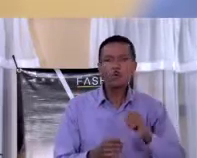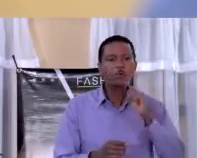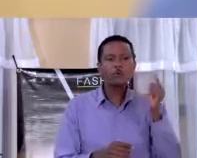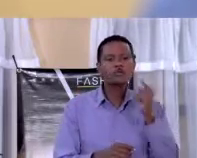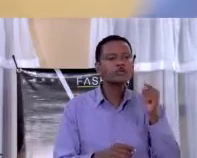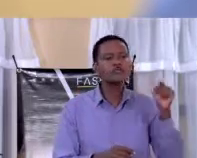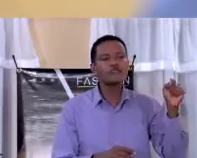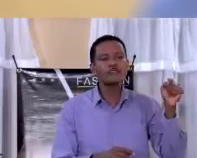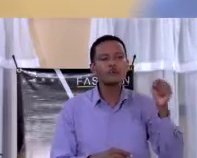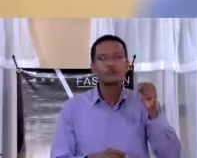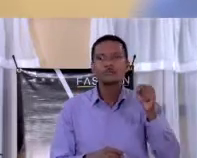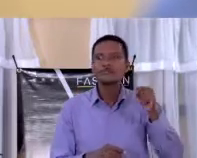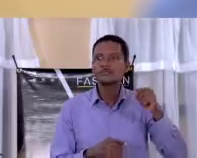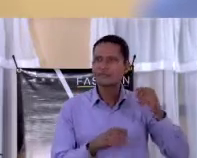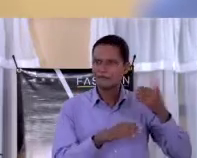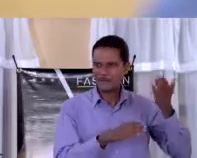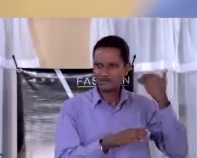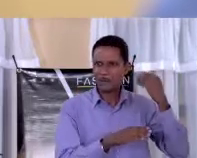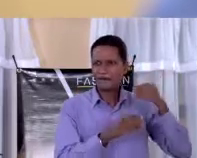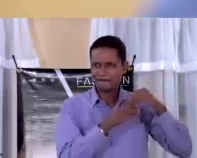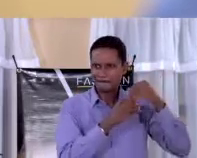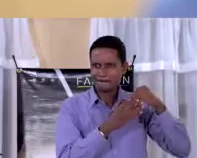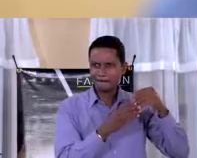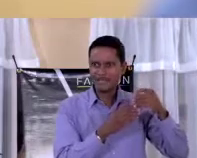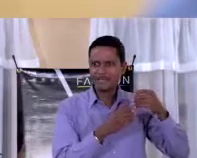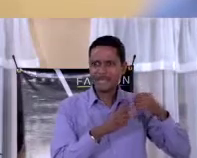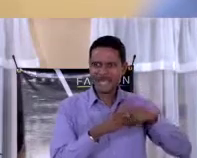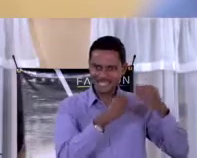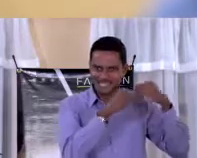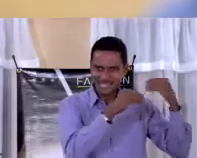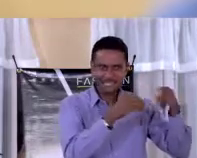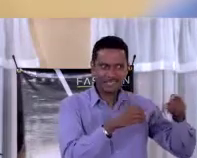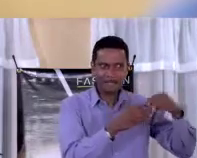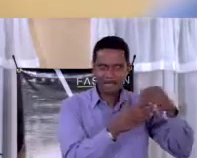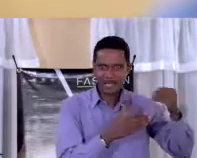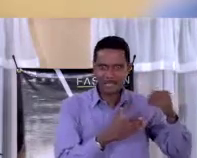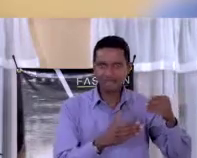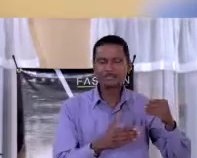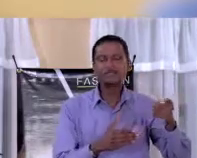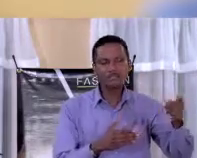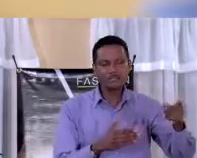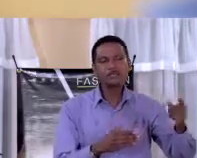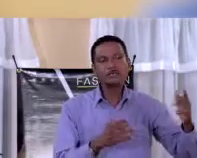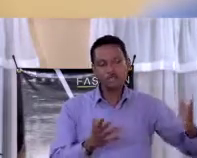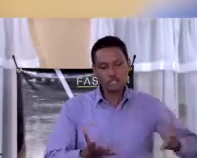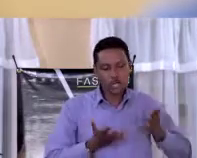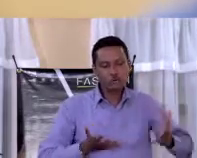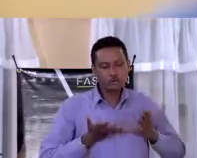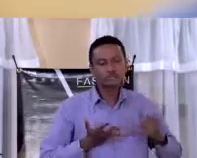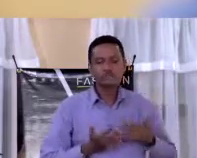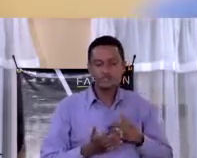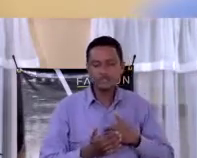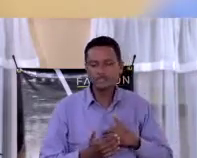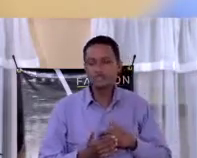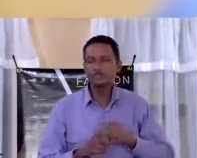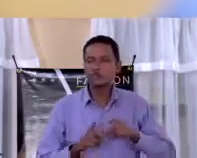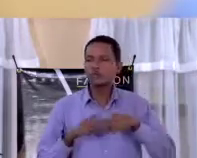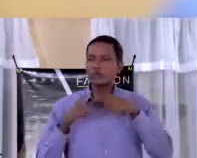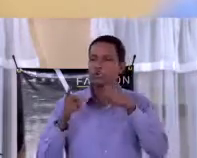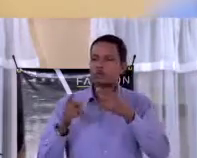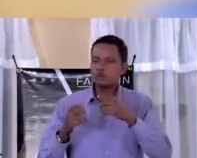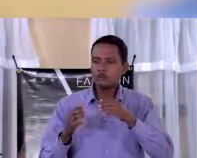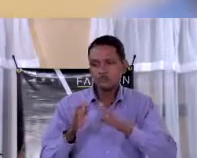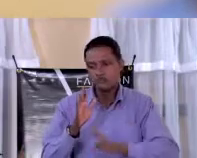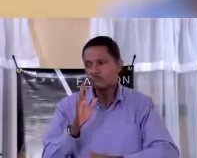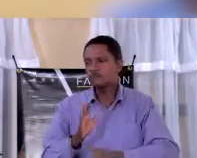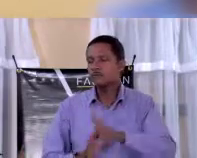customers look forward to me producing a line every year, only they will encourage me to really, you know, go